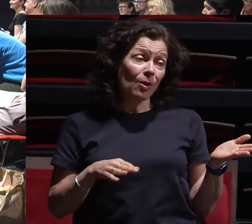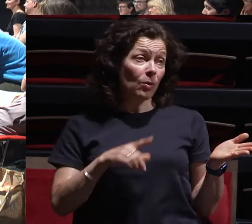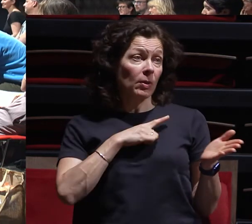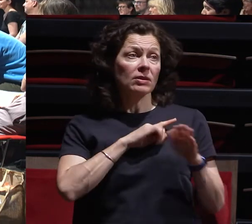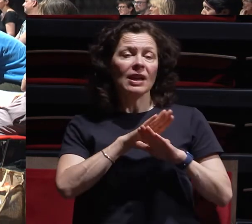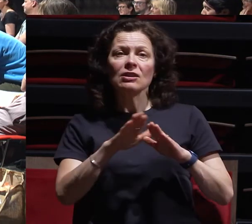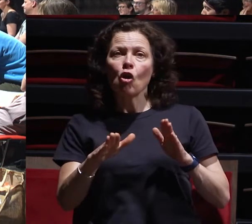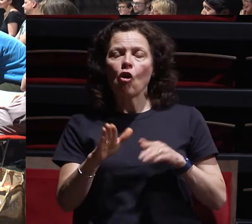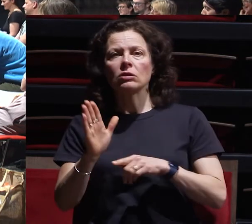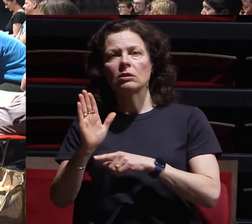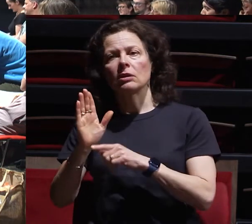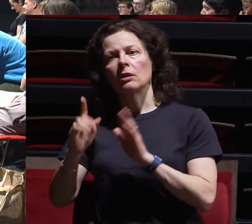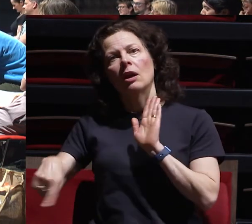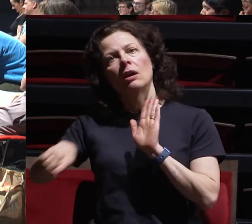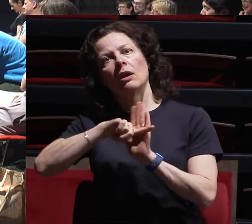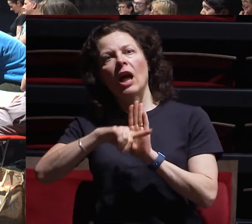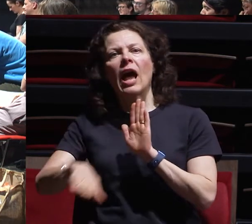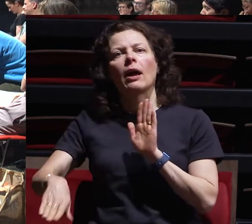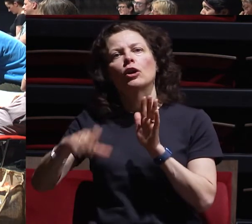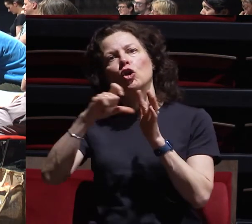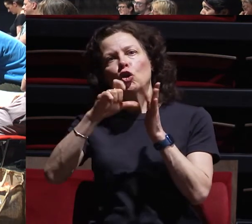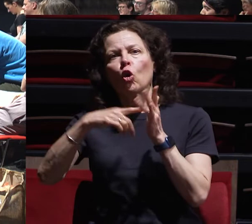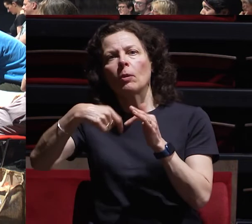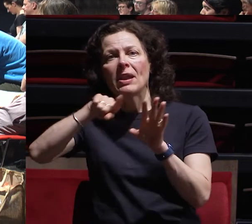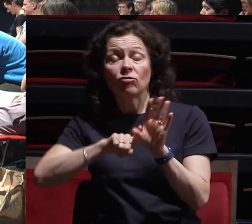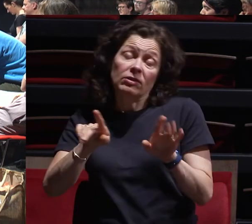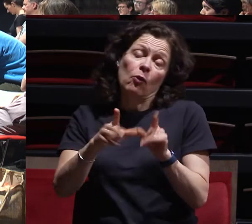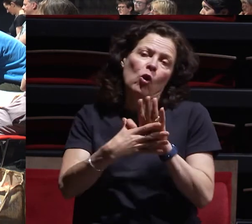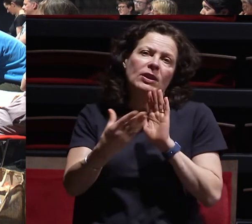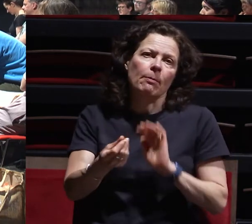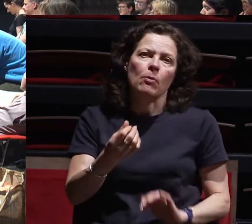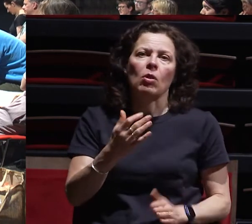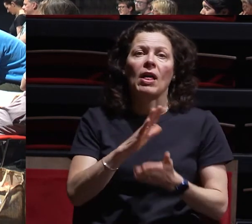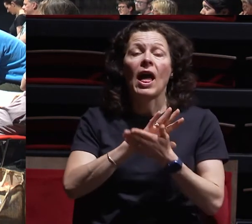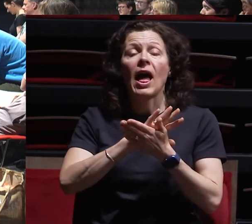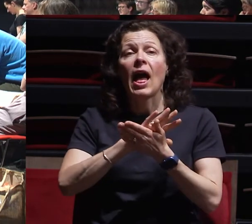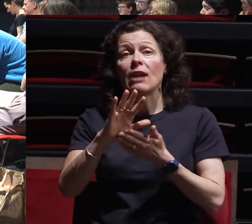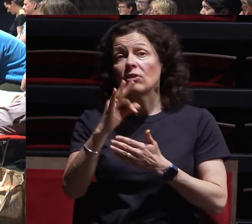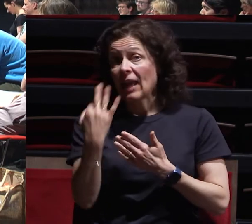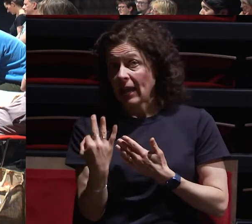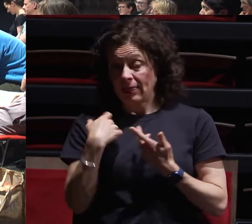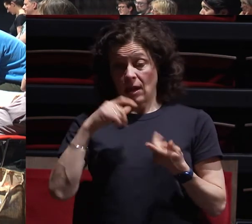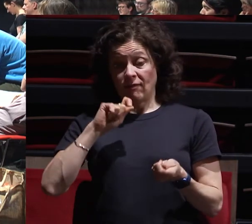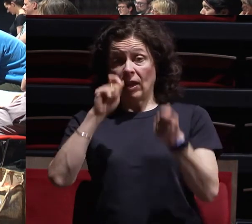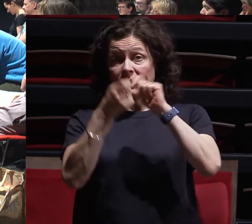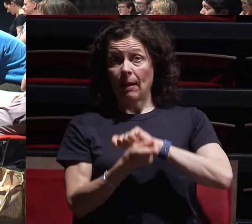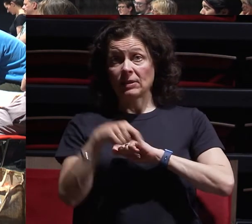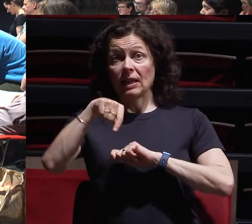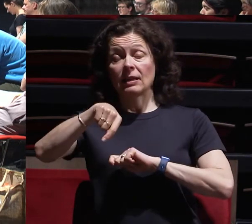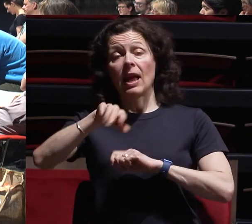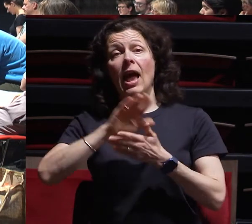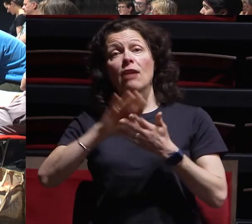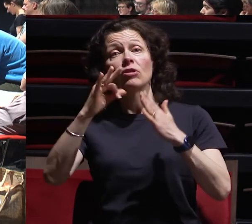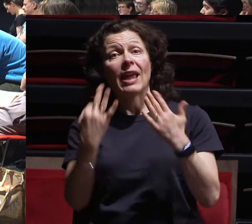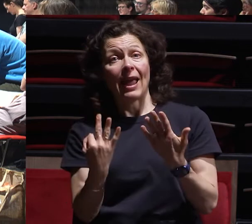it's not documentary. This is the thing, and this is the other. You know, like talking about Henry VIII. You know, like there's a big question around it. So I've adapted Henry